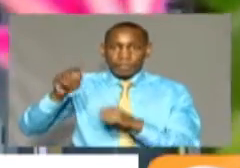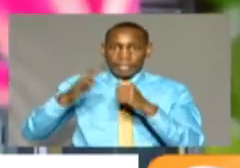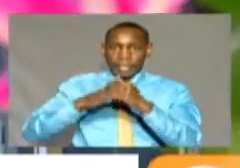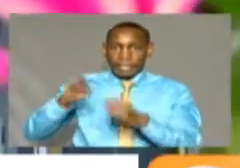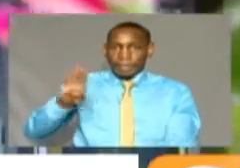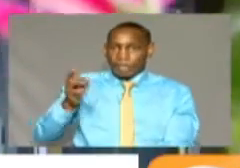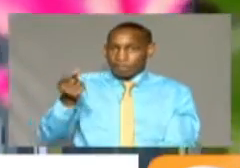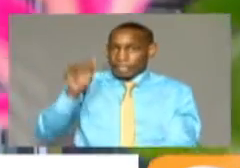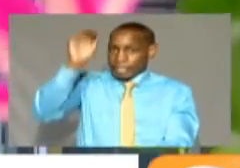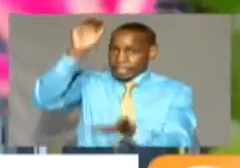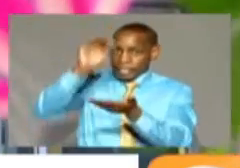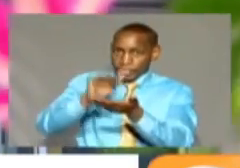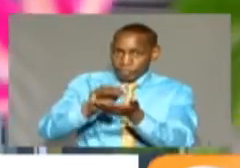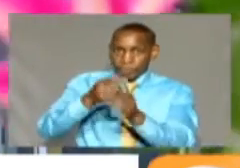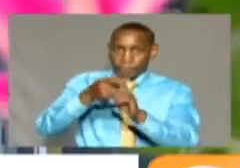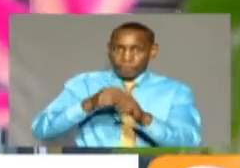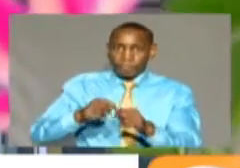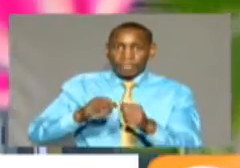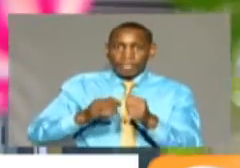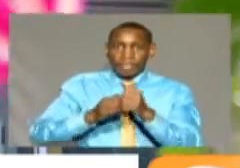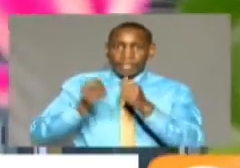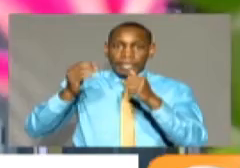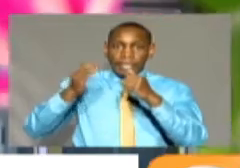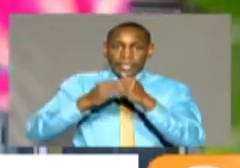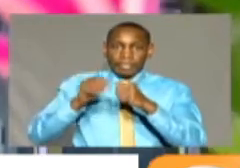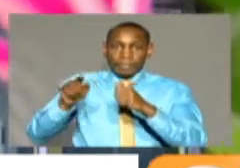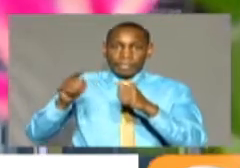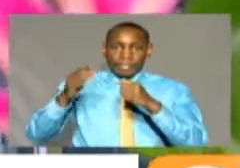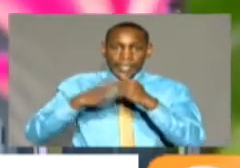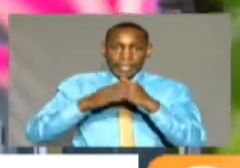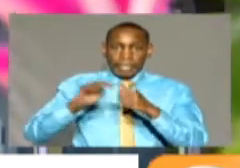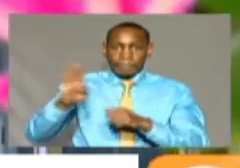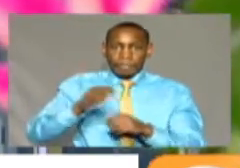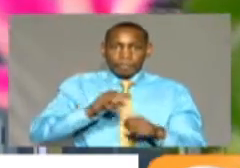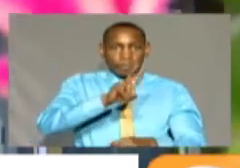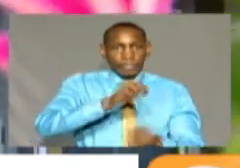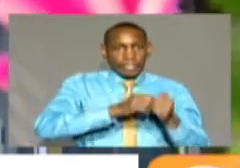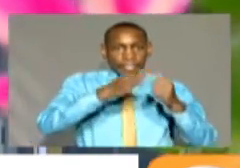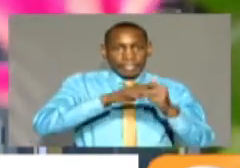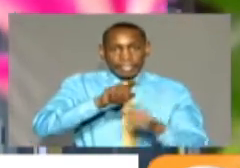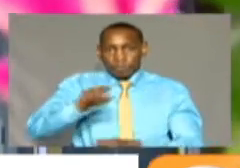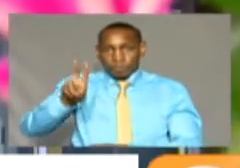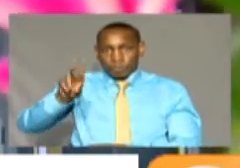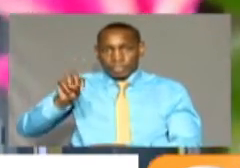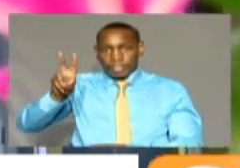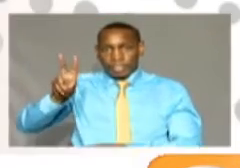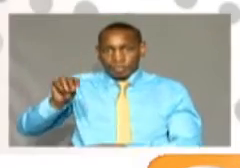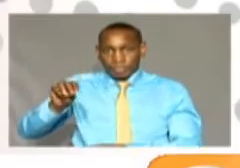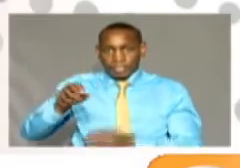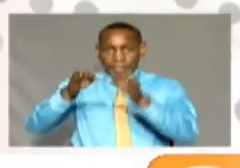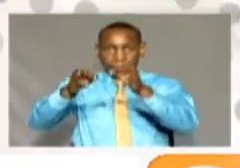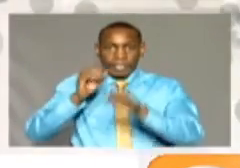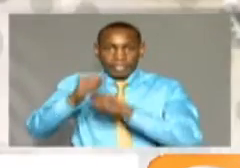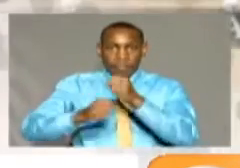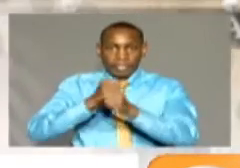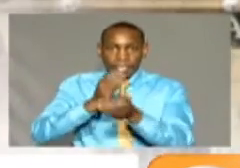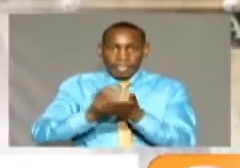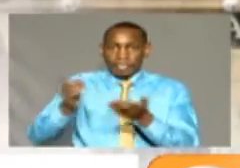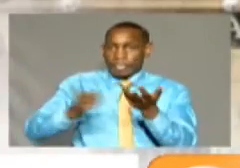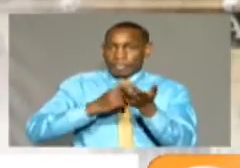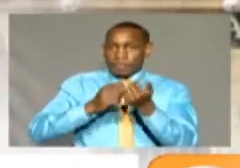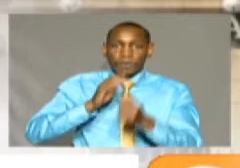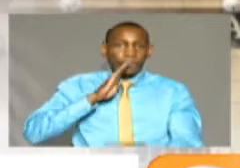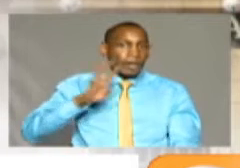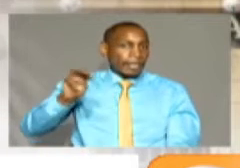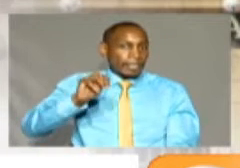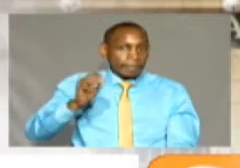billion shillings slashed from their 18.9 billion 2019-2020 financial year allocation, a total of 400